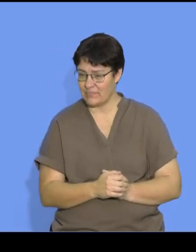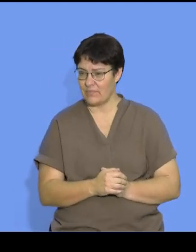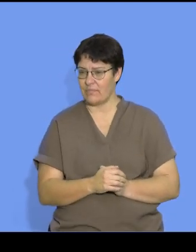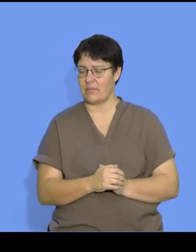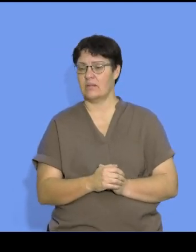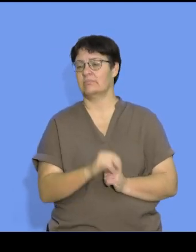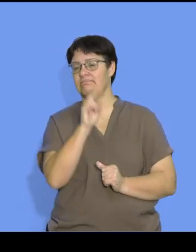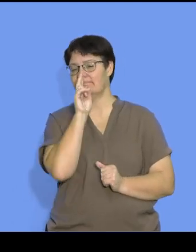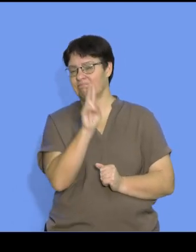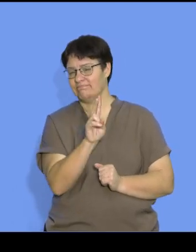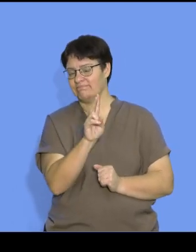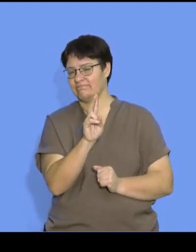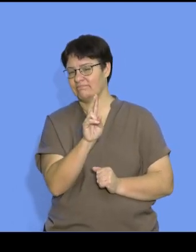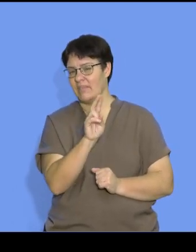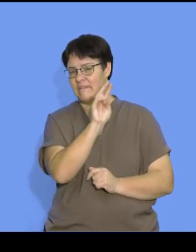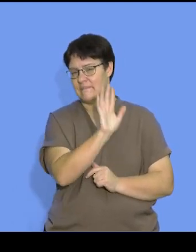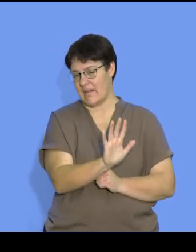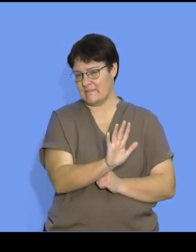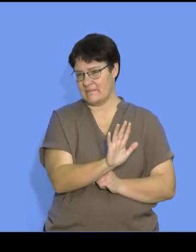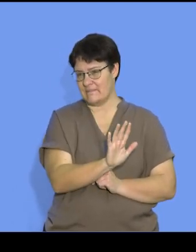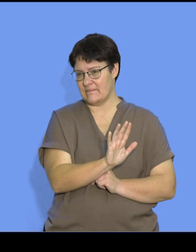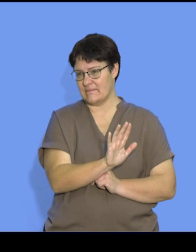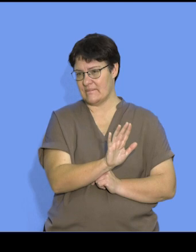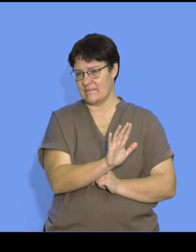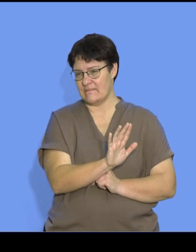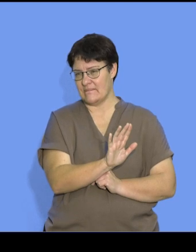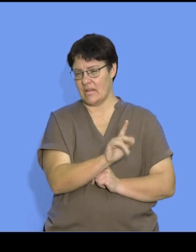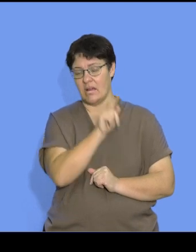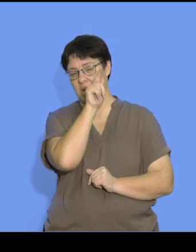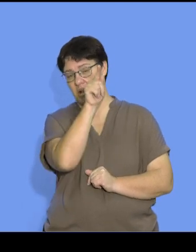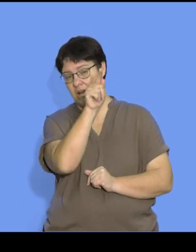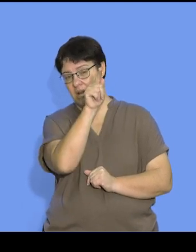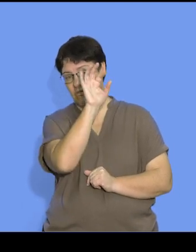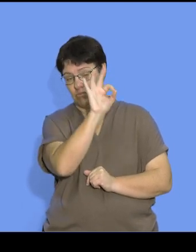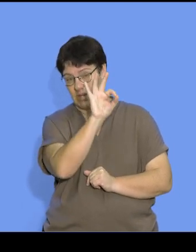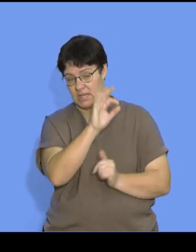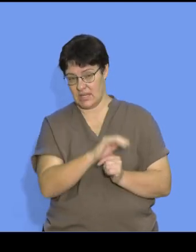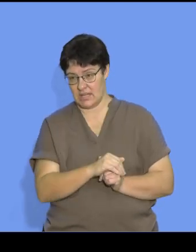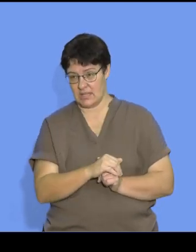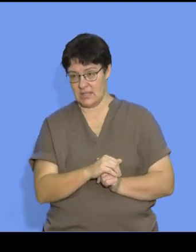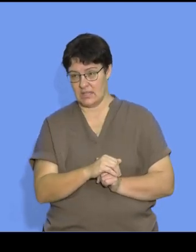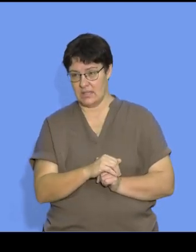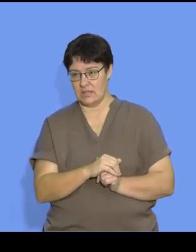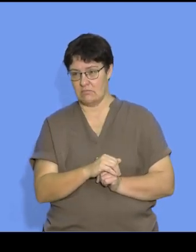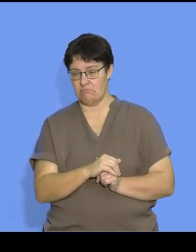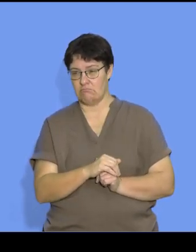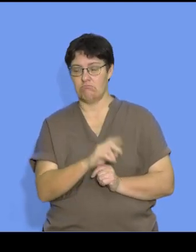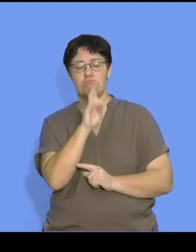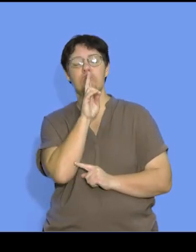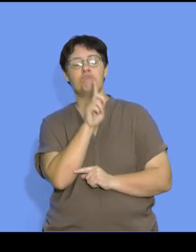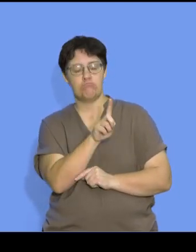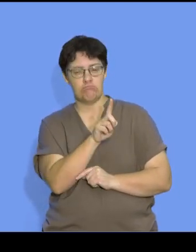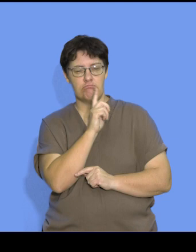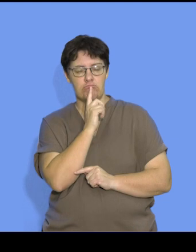When we look at the first multiple of 5 in relation to 3, we can see that